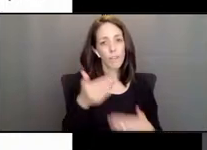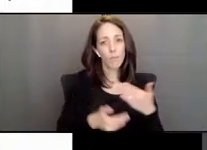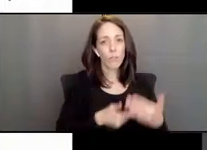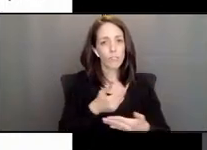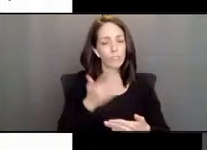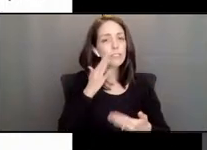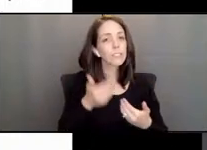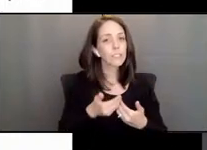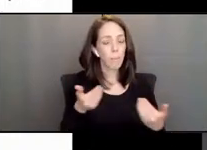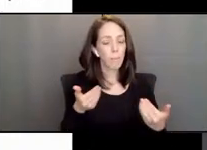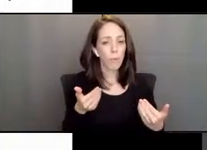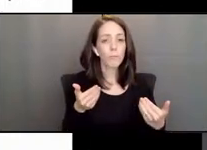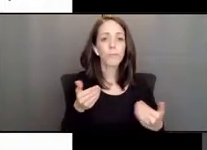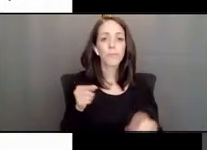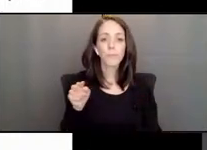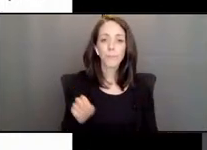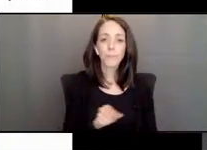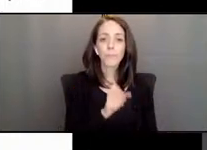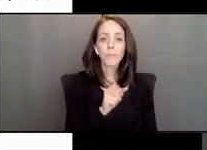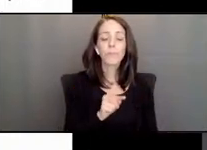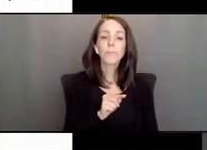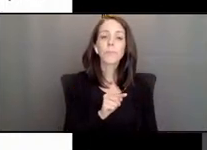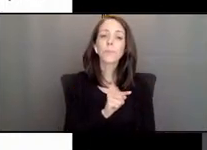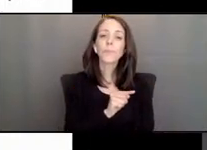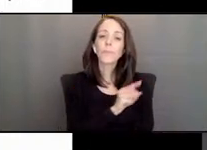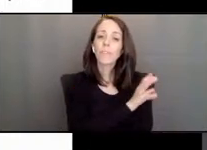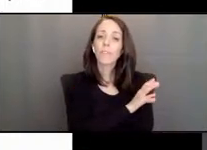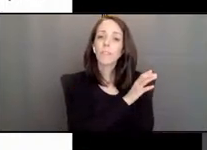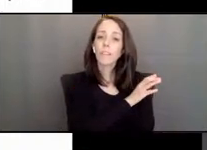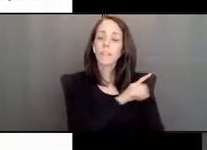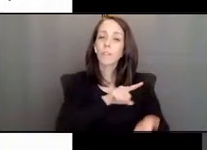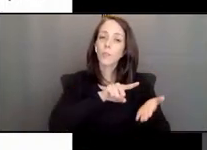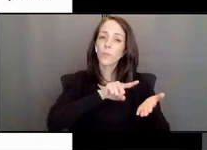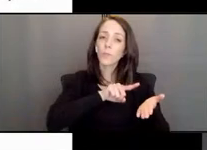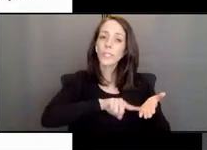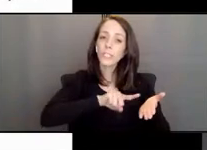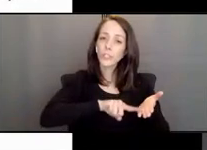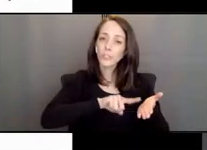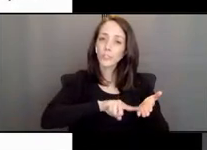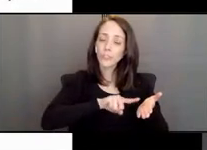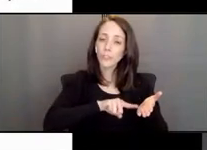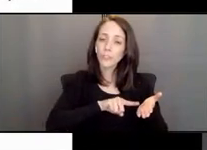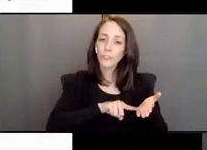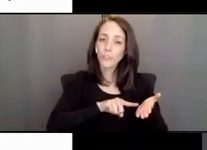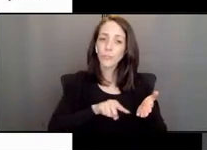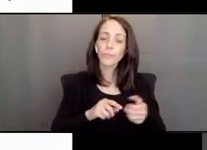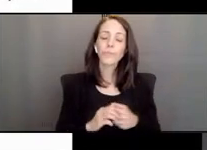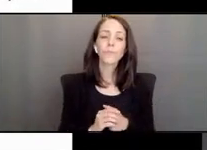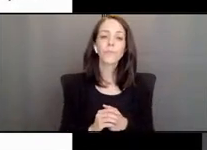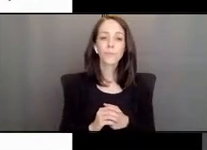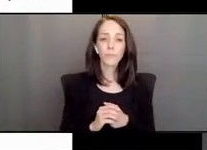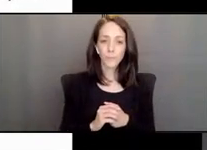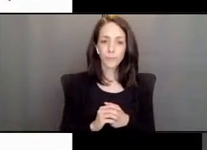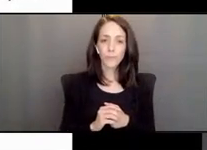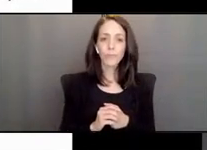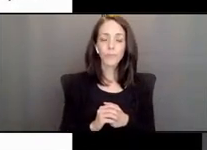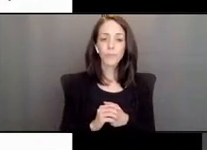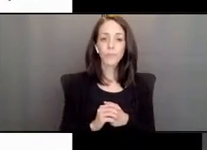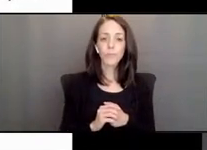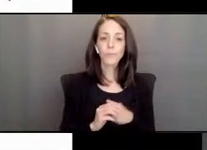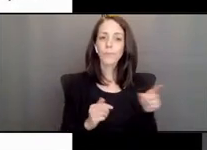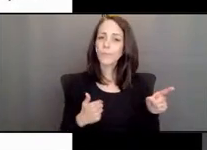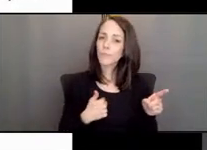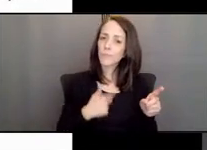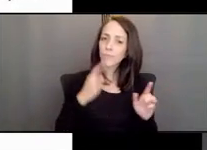Further to the left, at nearly the 9 o'clock position, you will notice the clinical research. We identified a specific